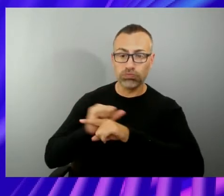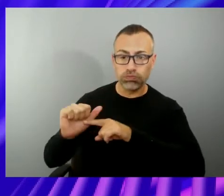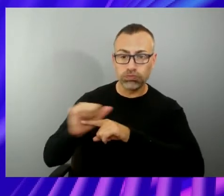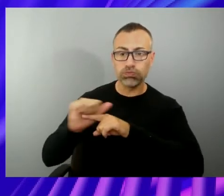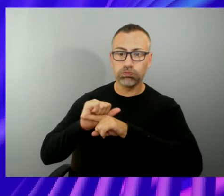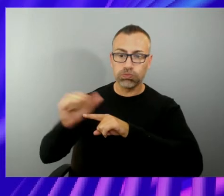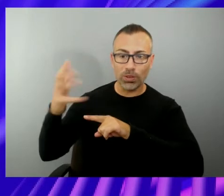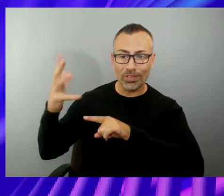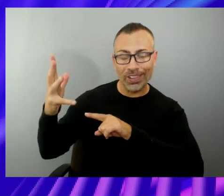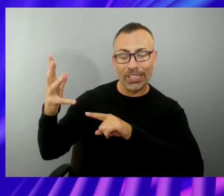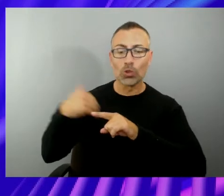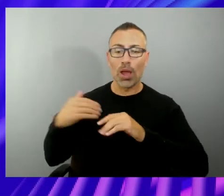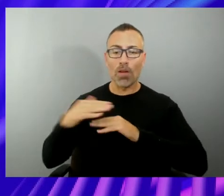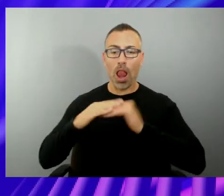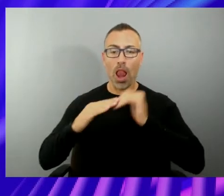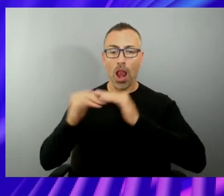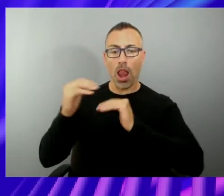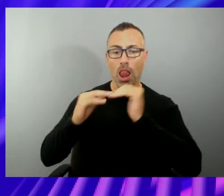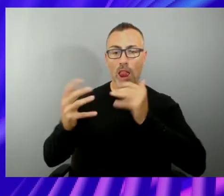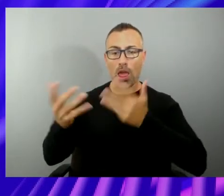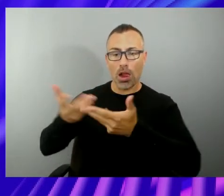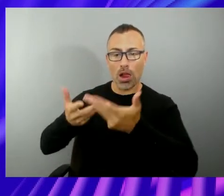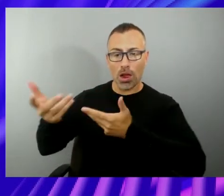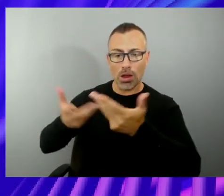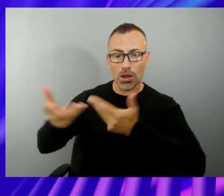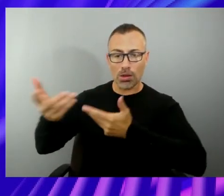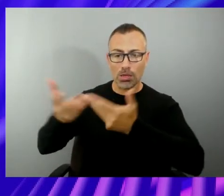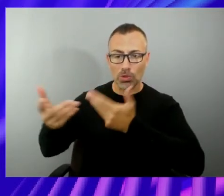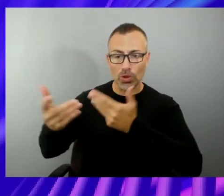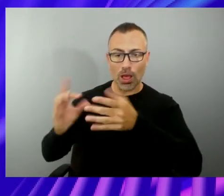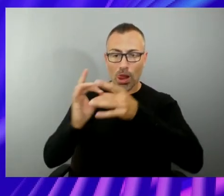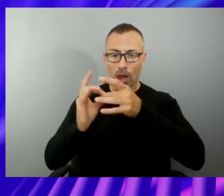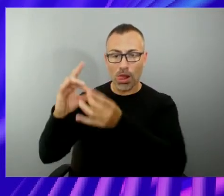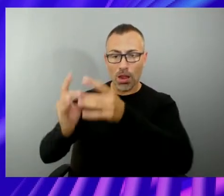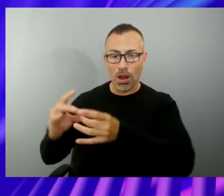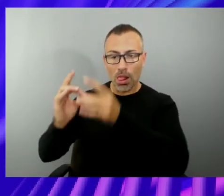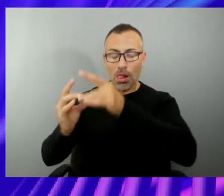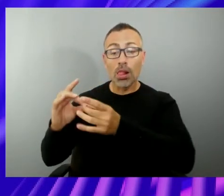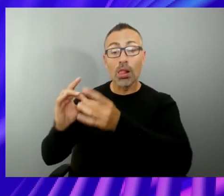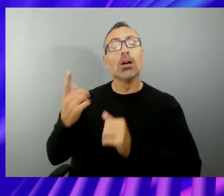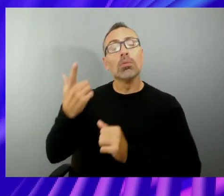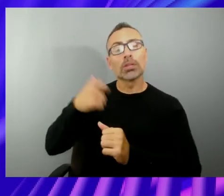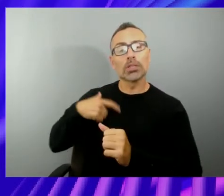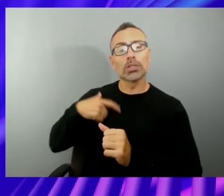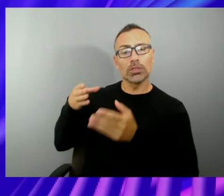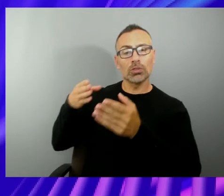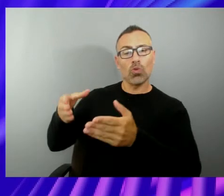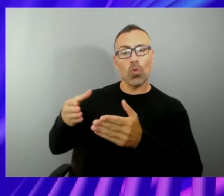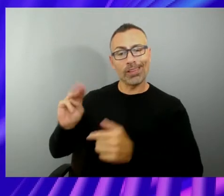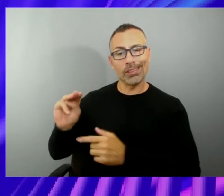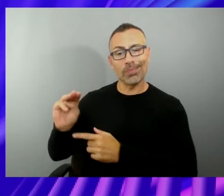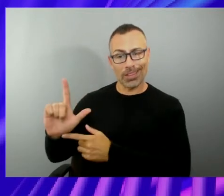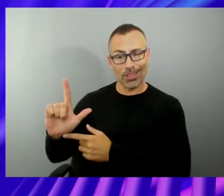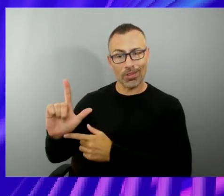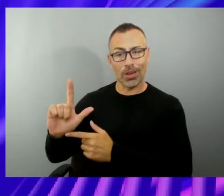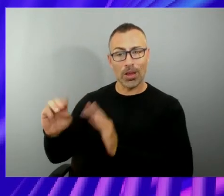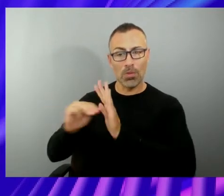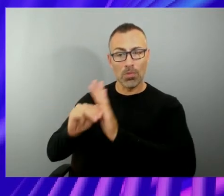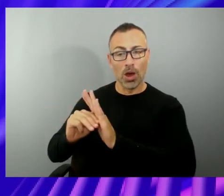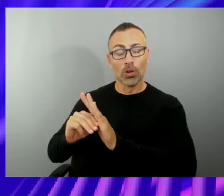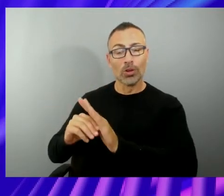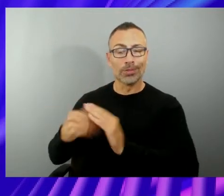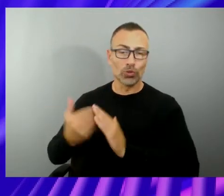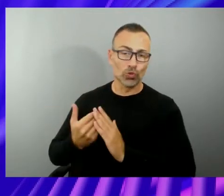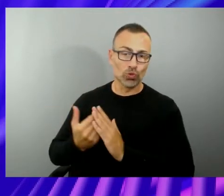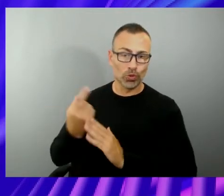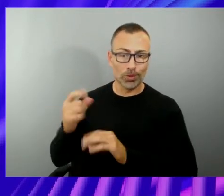layers, right? Because the way the machine learning model, especially the neural network, works, it's sequential